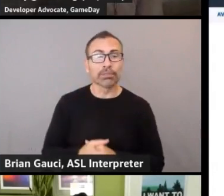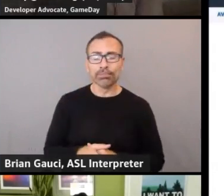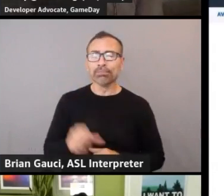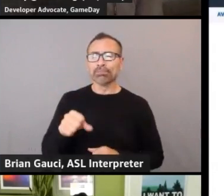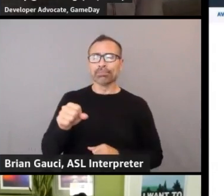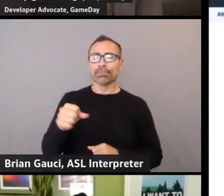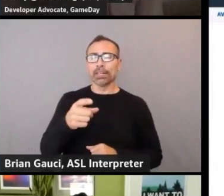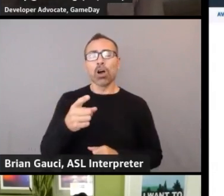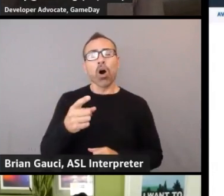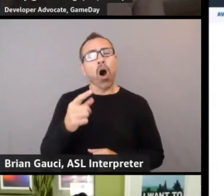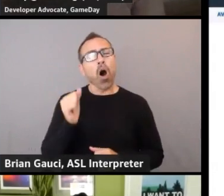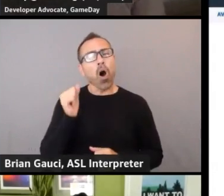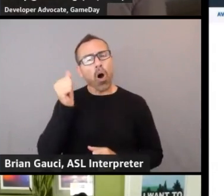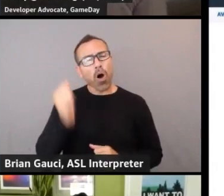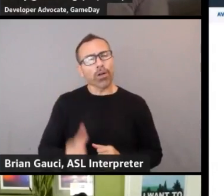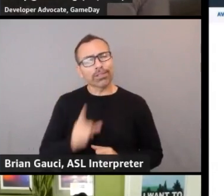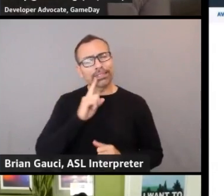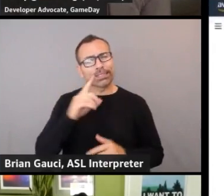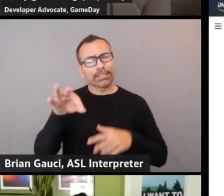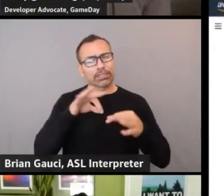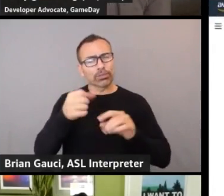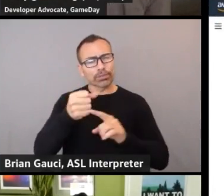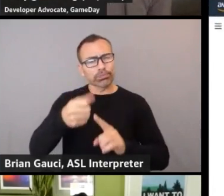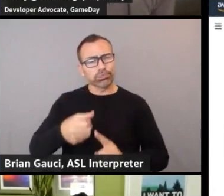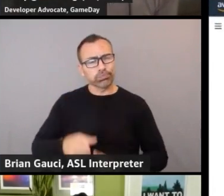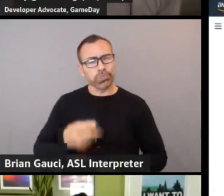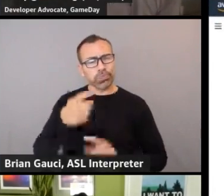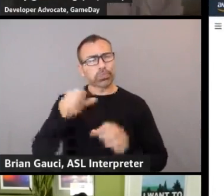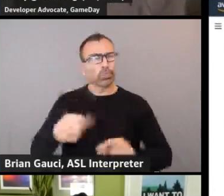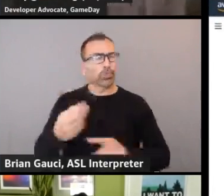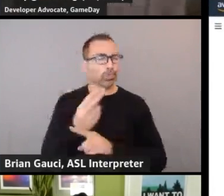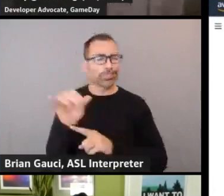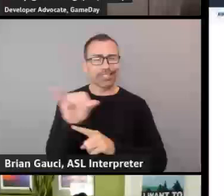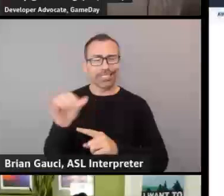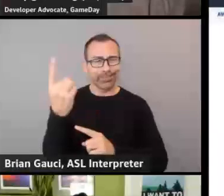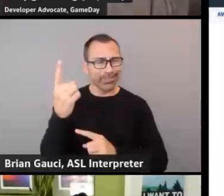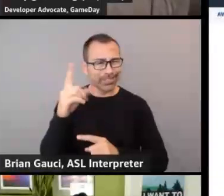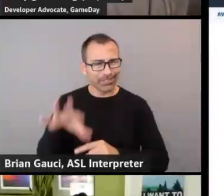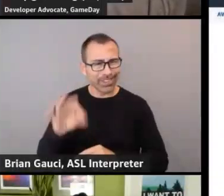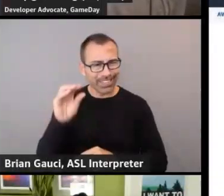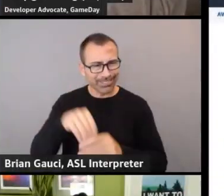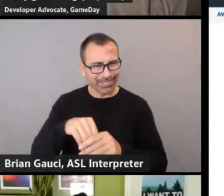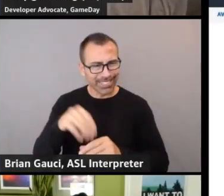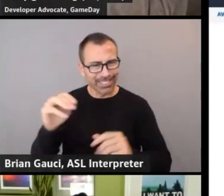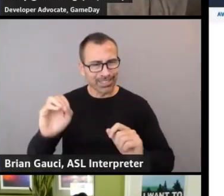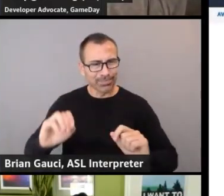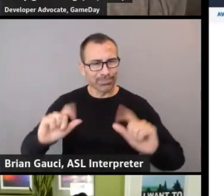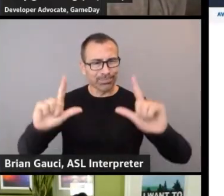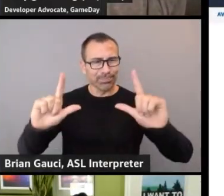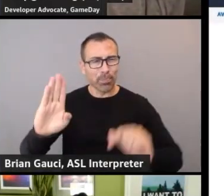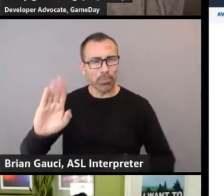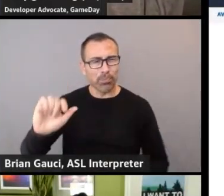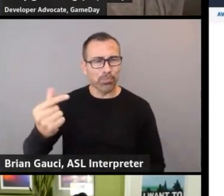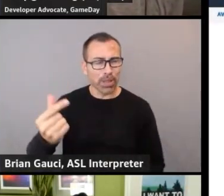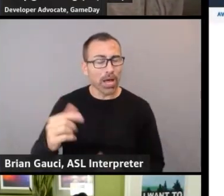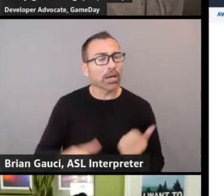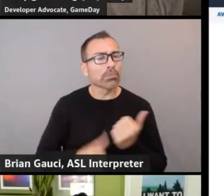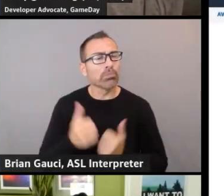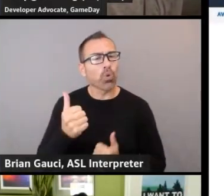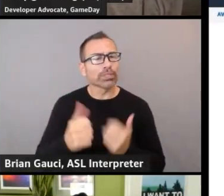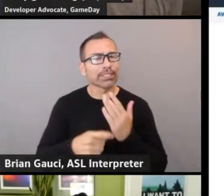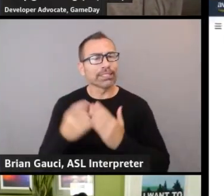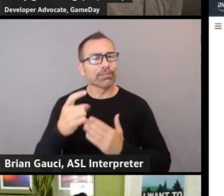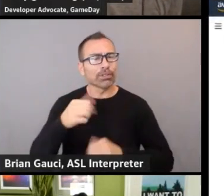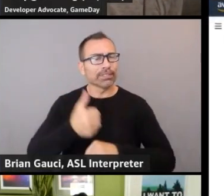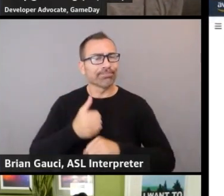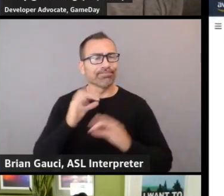explained. You can basically use the same ones here that you find in the blog, and most of the default settings are really just fine. And